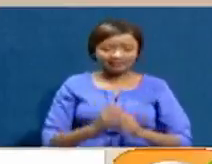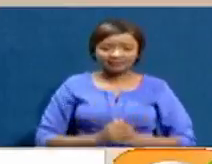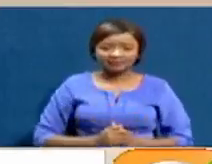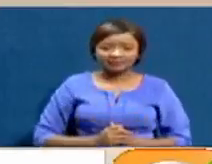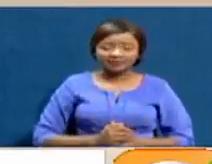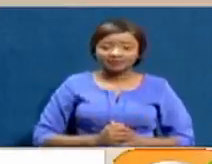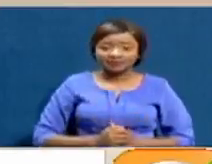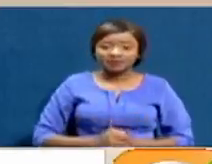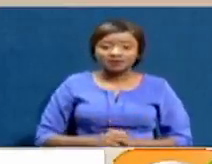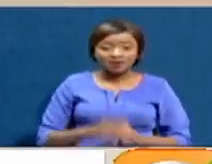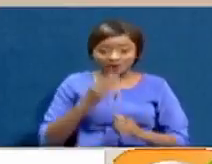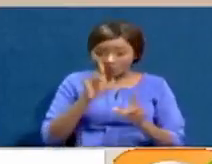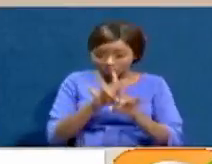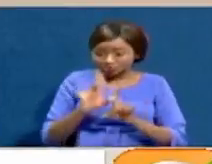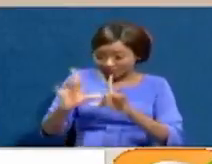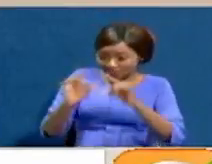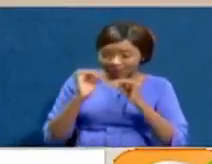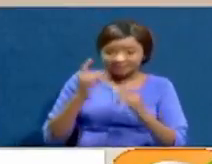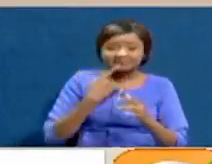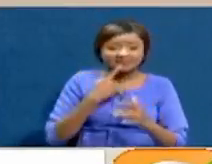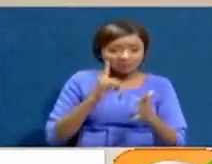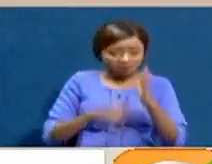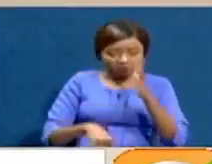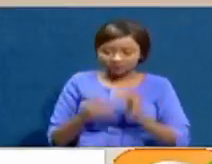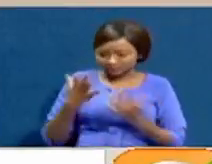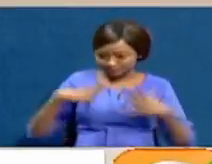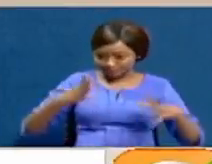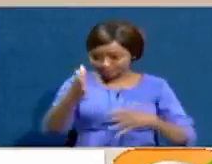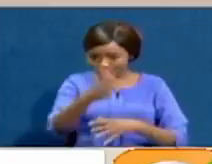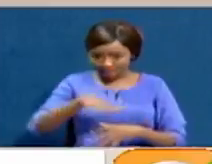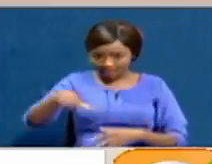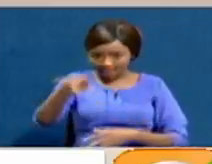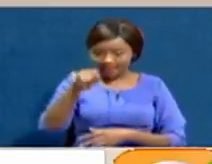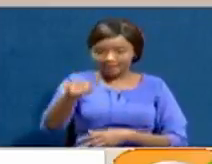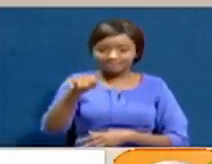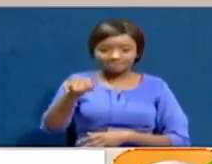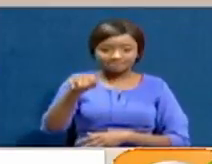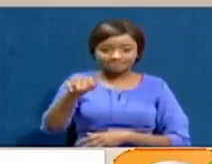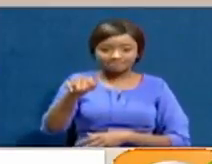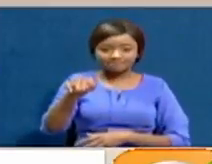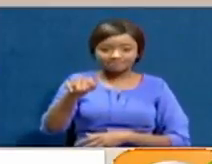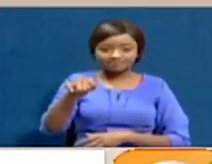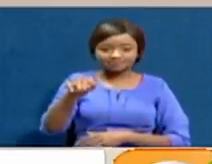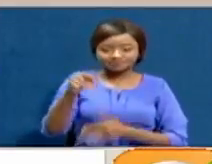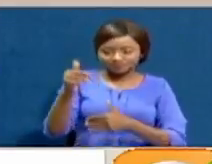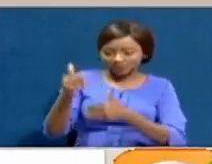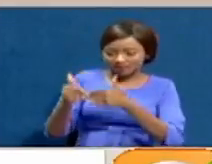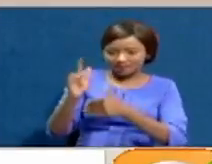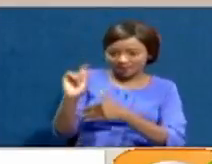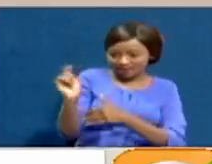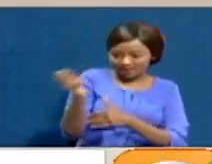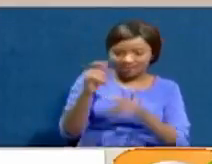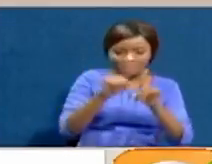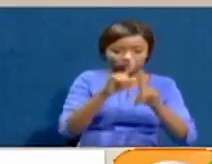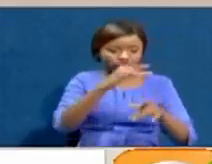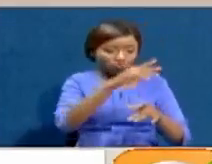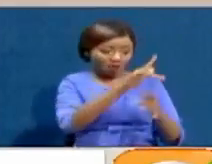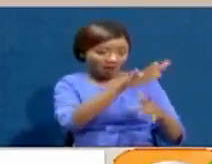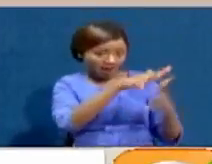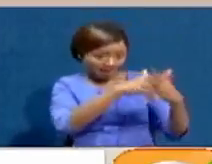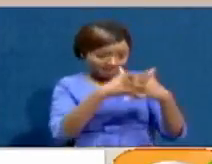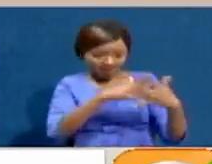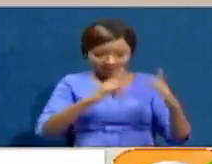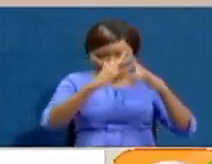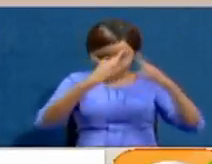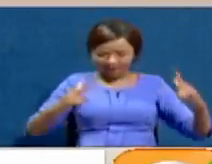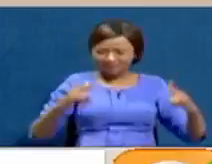Enock Sikolia reports, a good number of residents in Magogoni Village, which neighbors the Kenya and U.S. naval camps, have fled